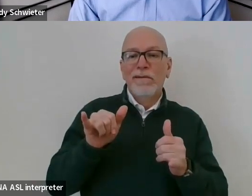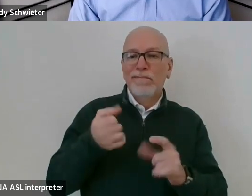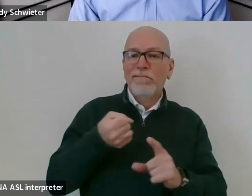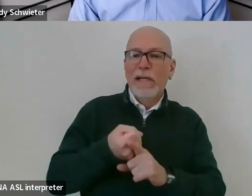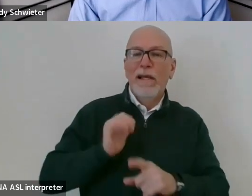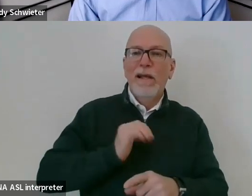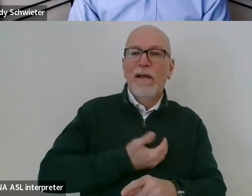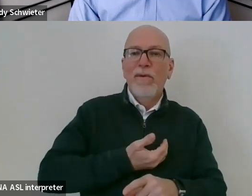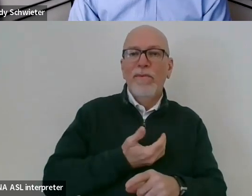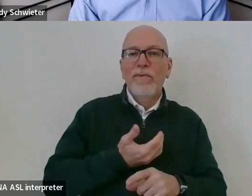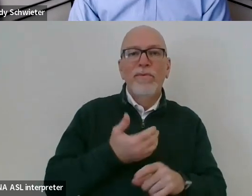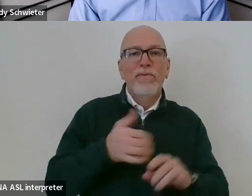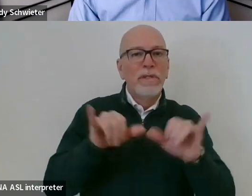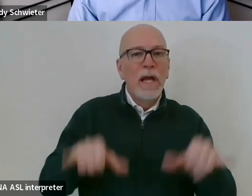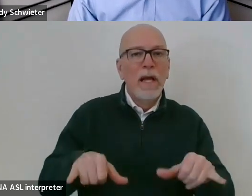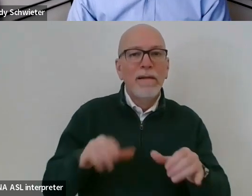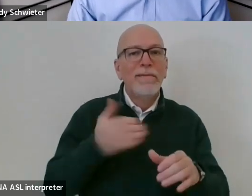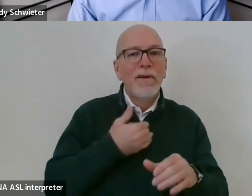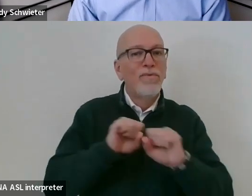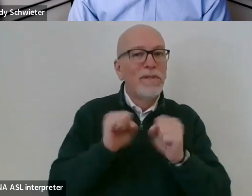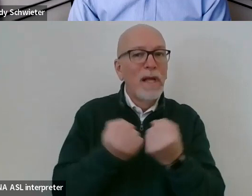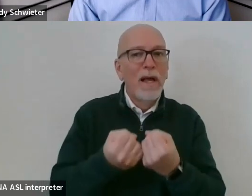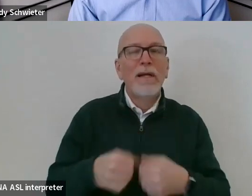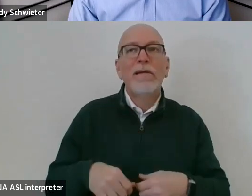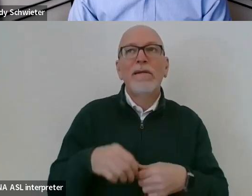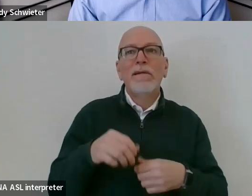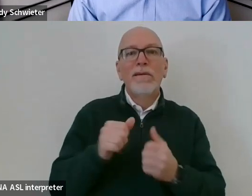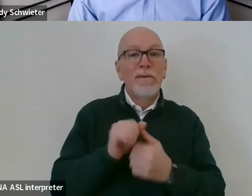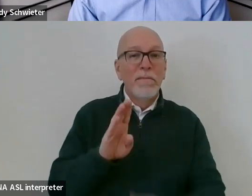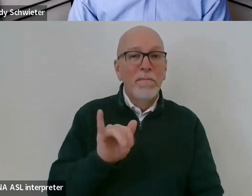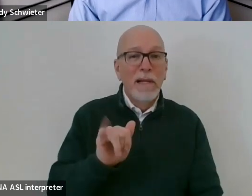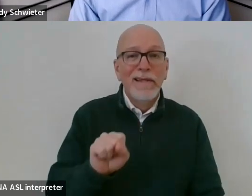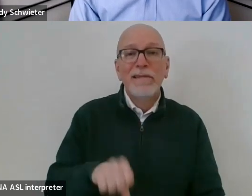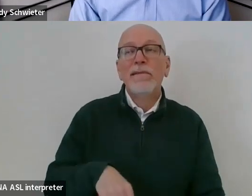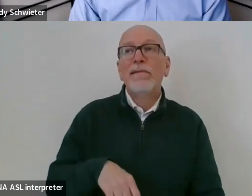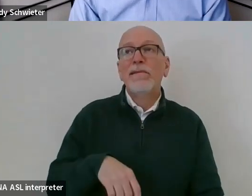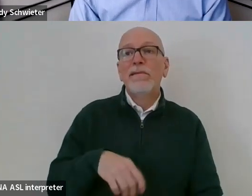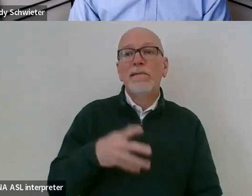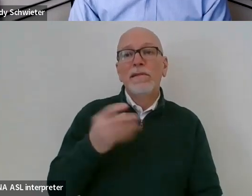our society with bias and